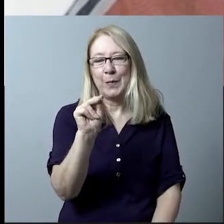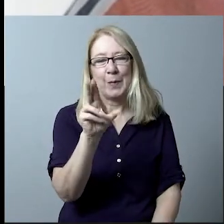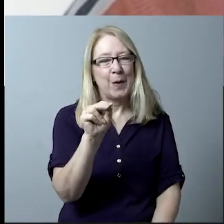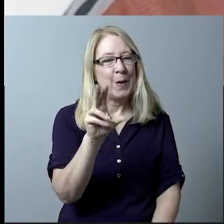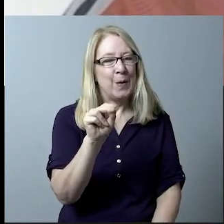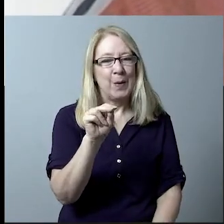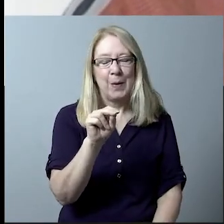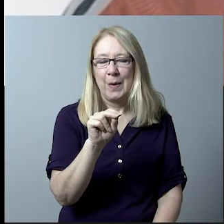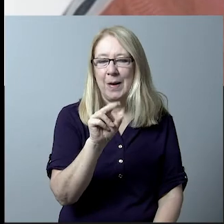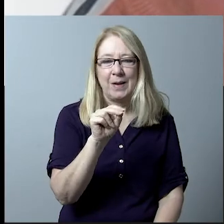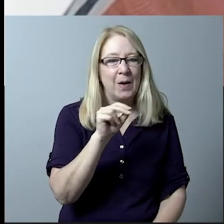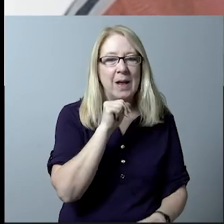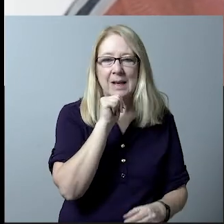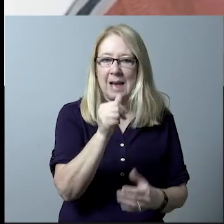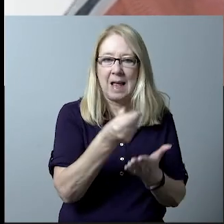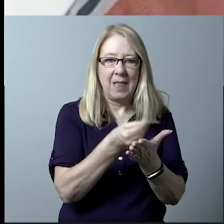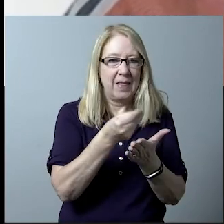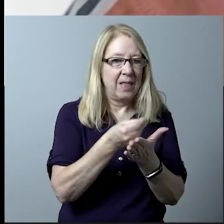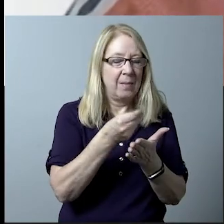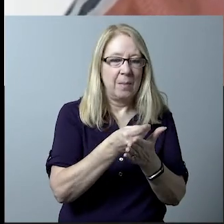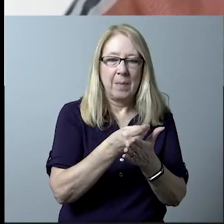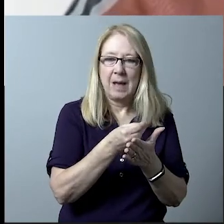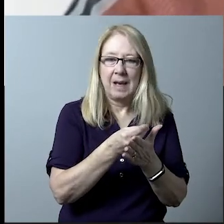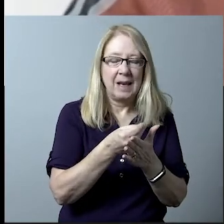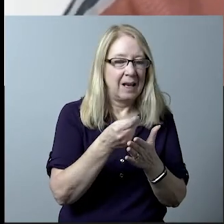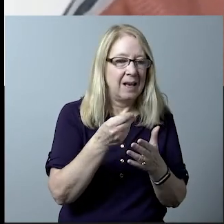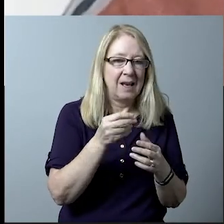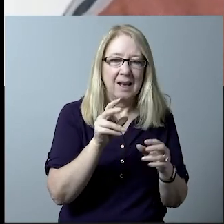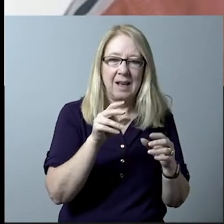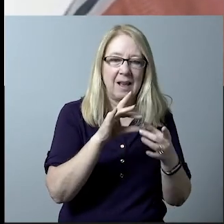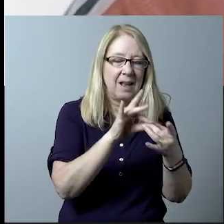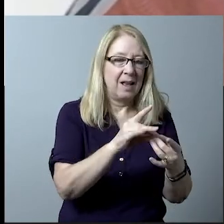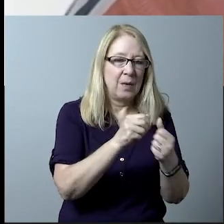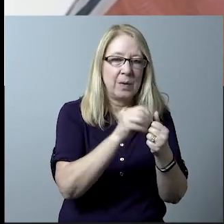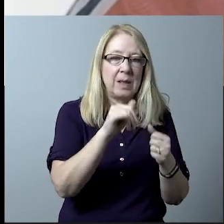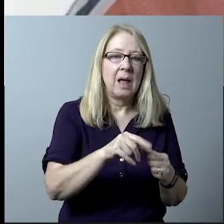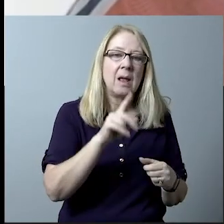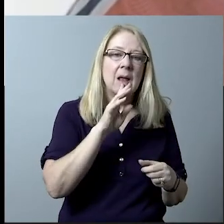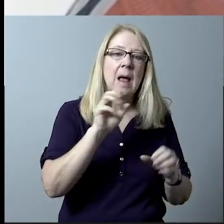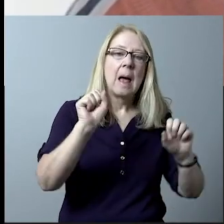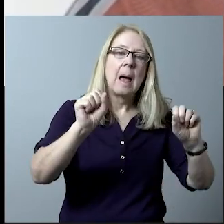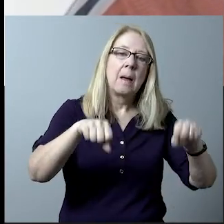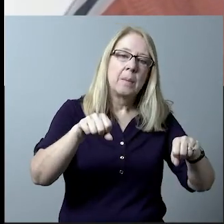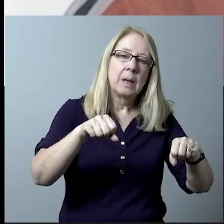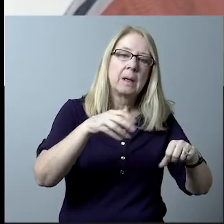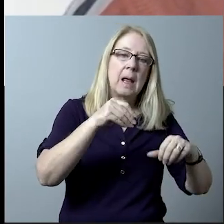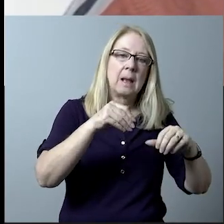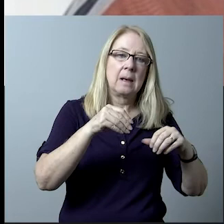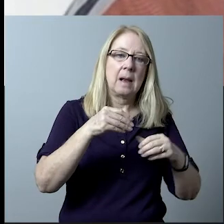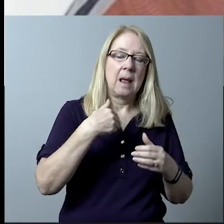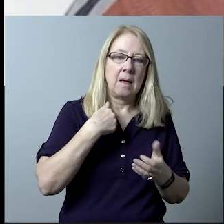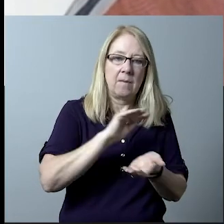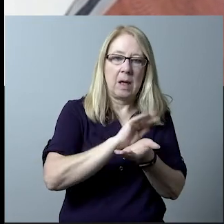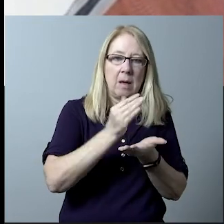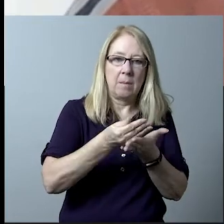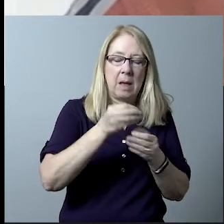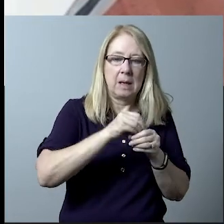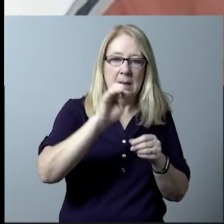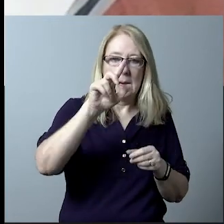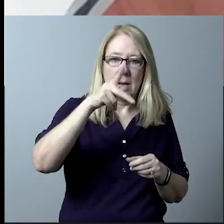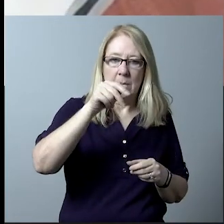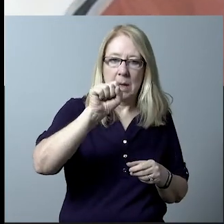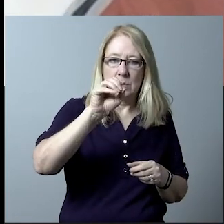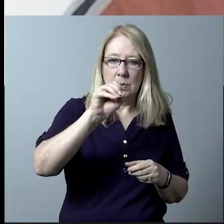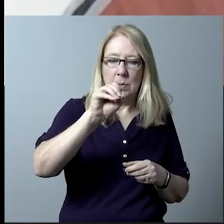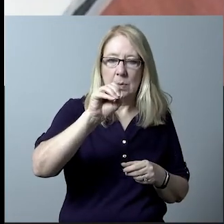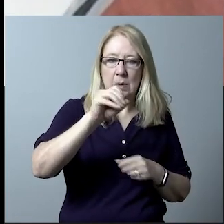tests? It has nothing to do with the resources. It's not the money issue. It's more of capabilities and capacity